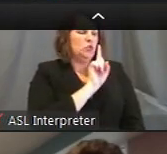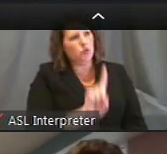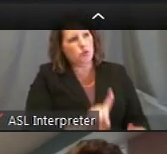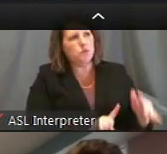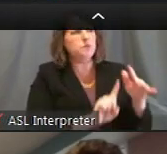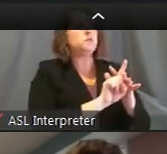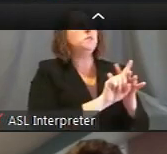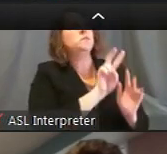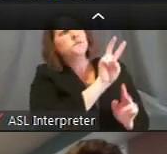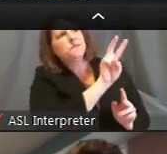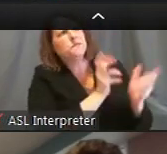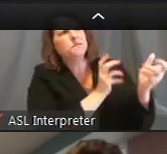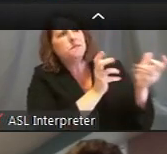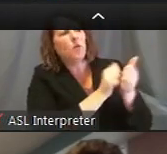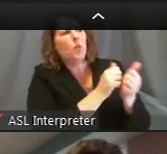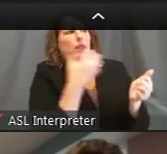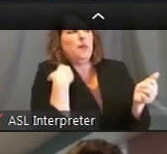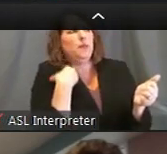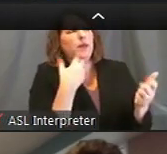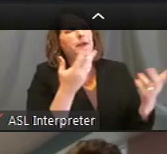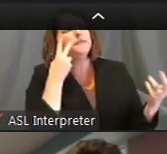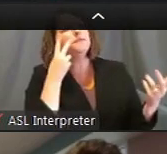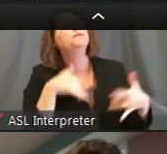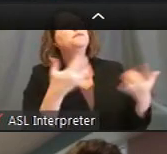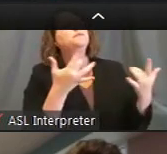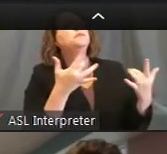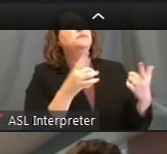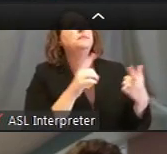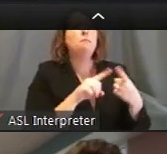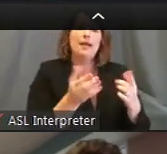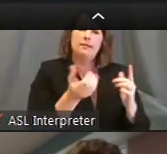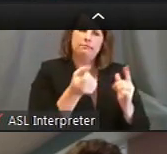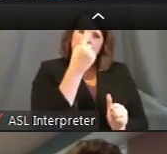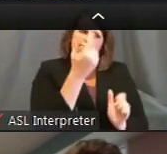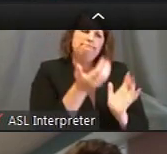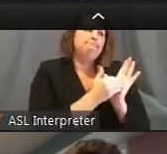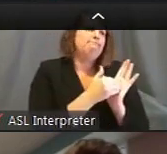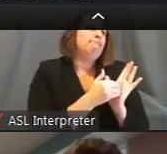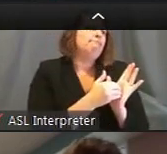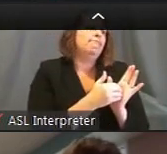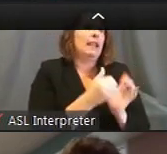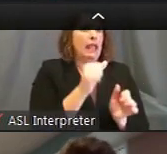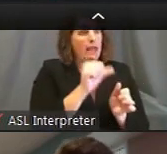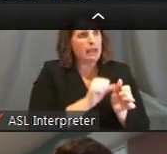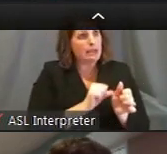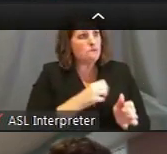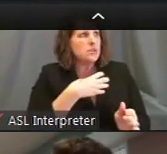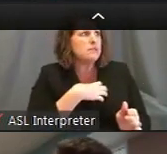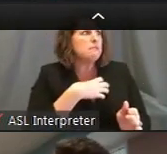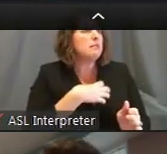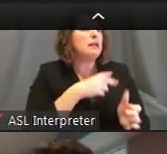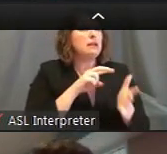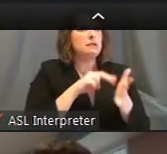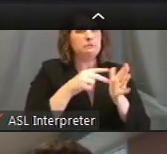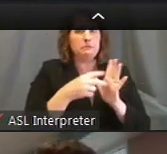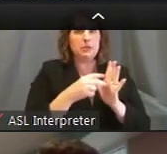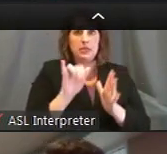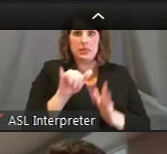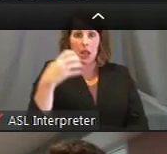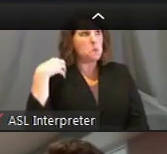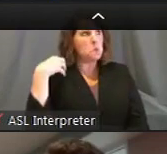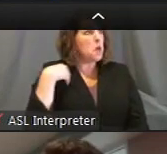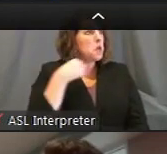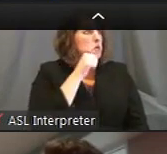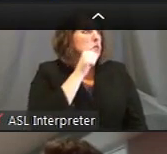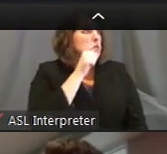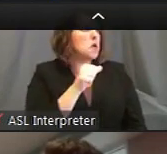that employer. But again, not every complaint is necessarily means that the employer is not doing its part.